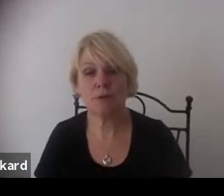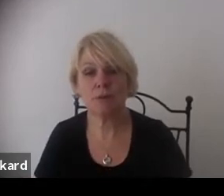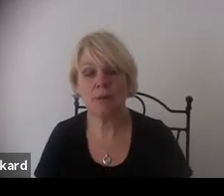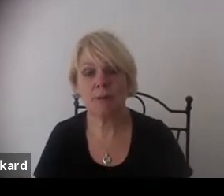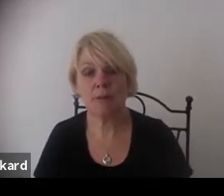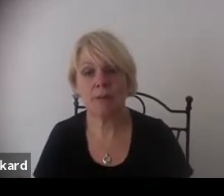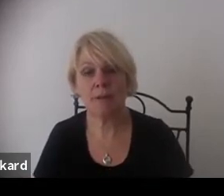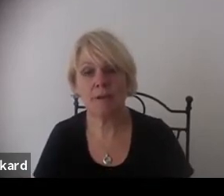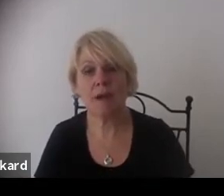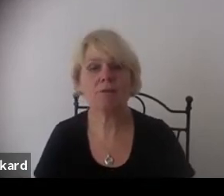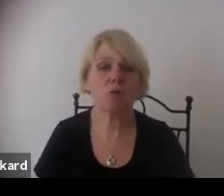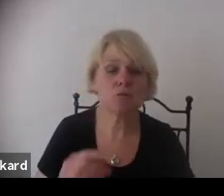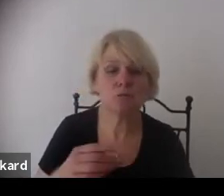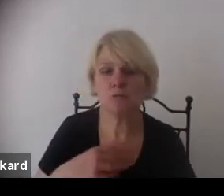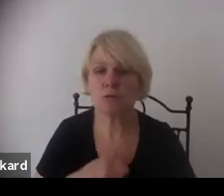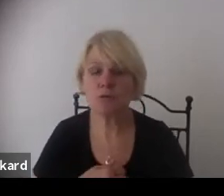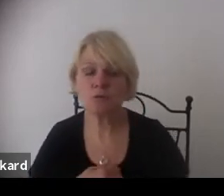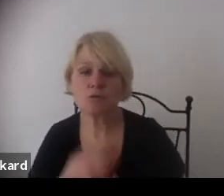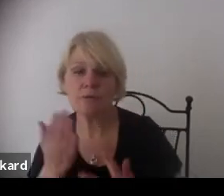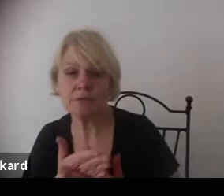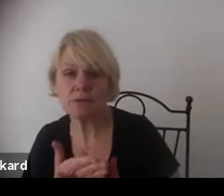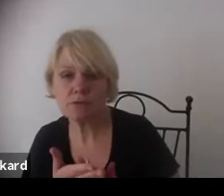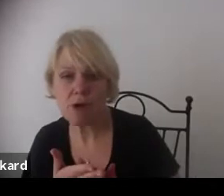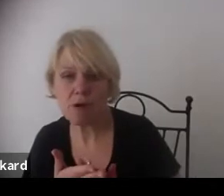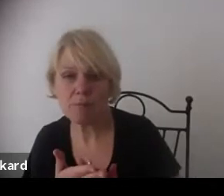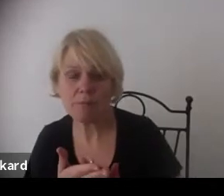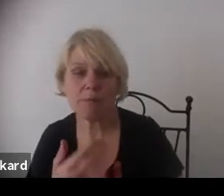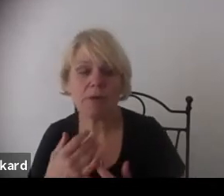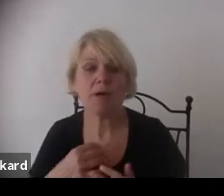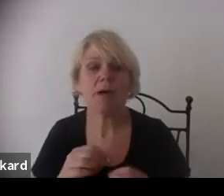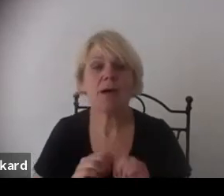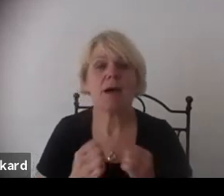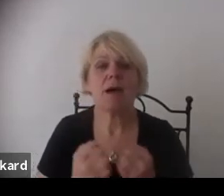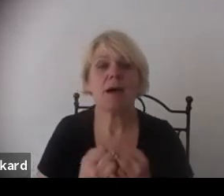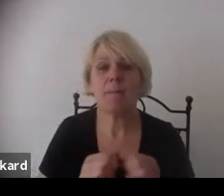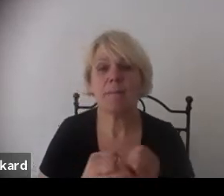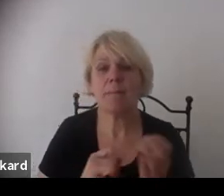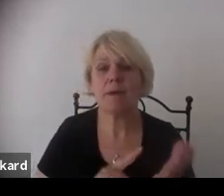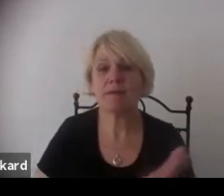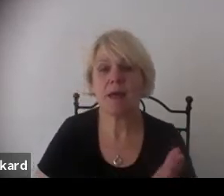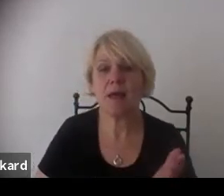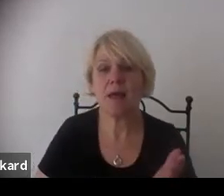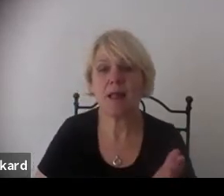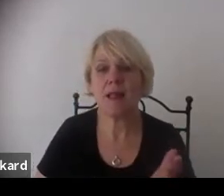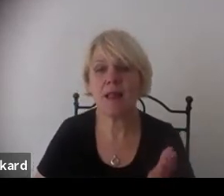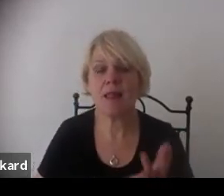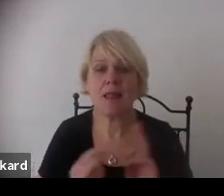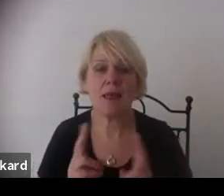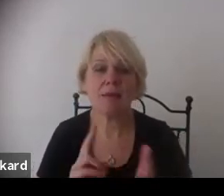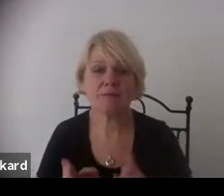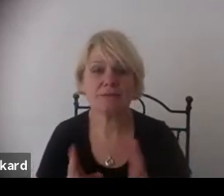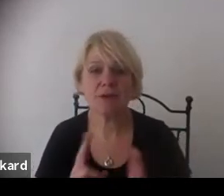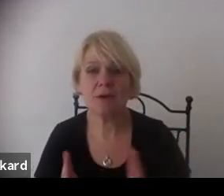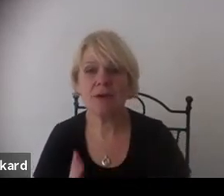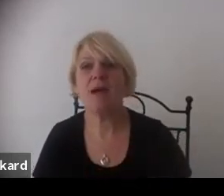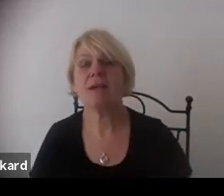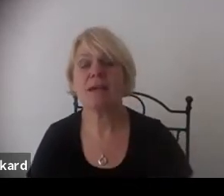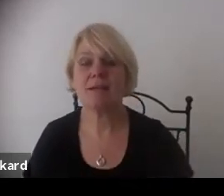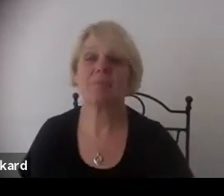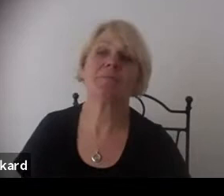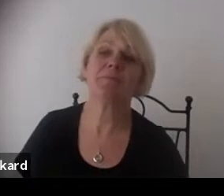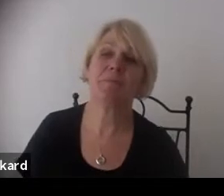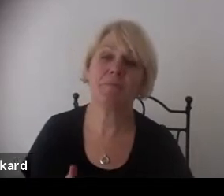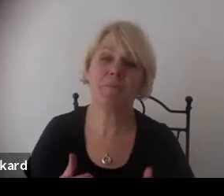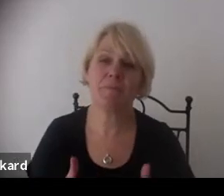noticing that the chat. Our BSL interpreter. Are you able to, Simone,